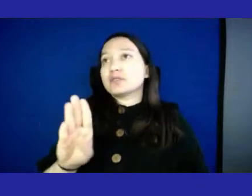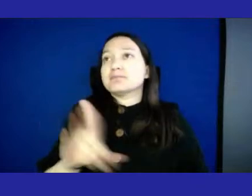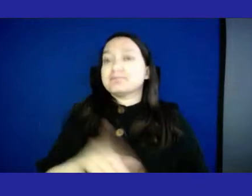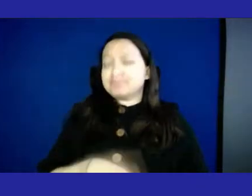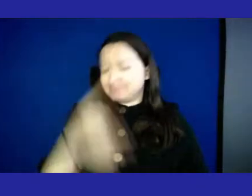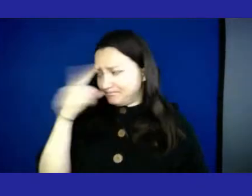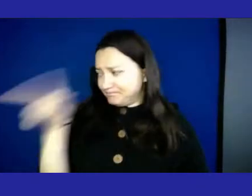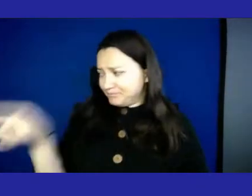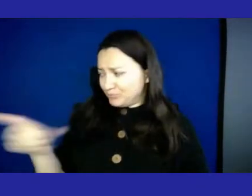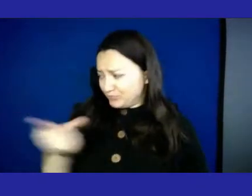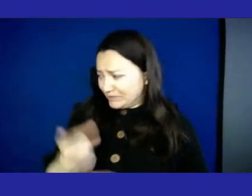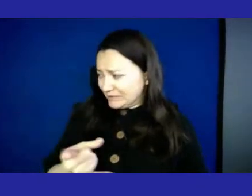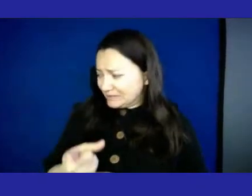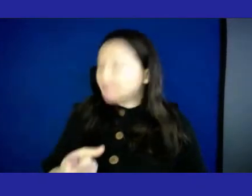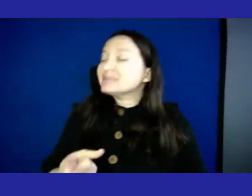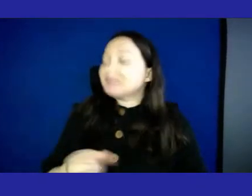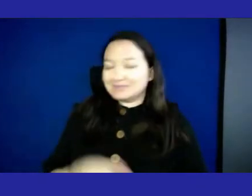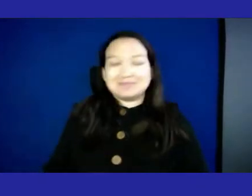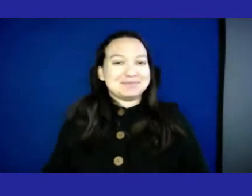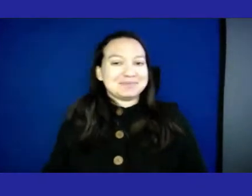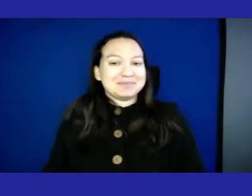me. All right. Yeah.